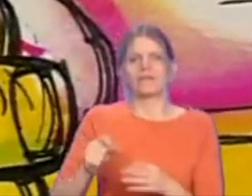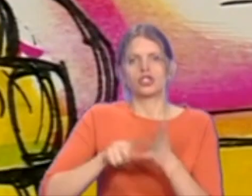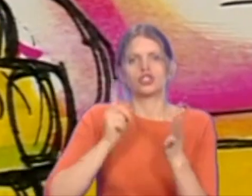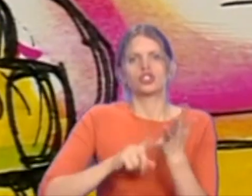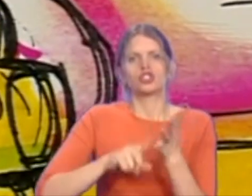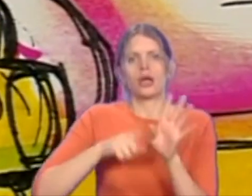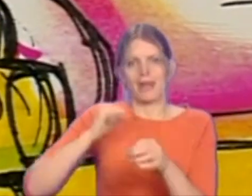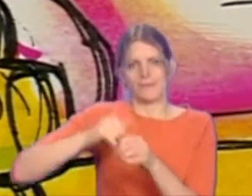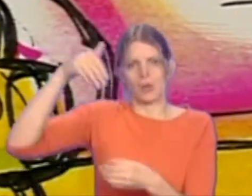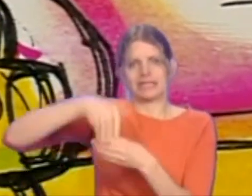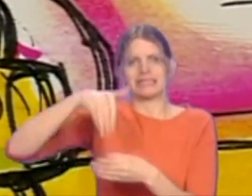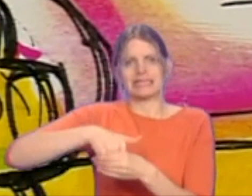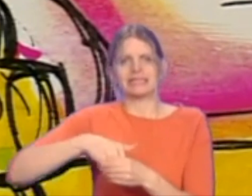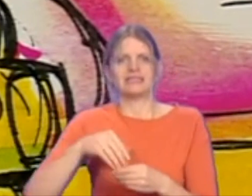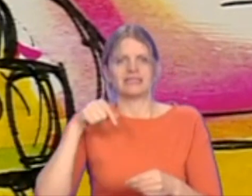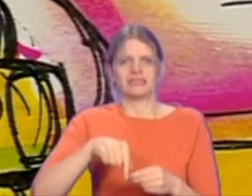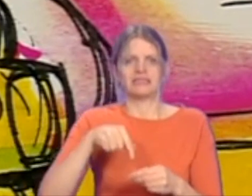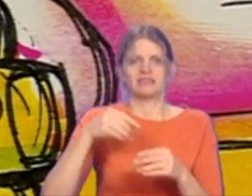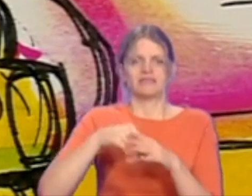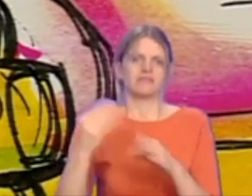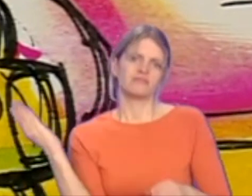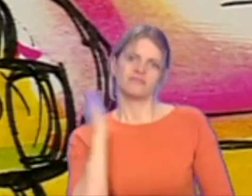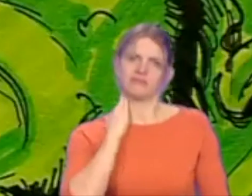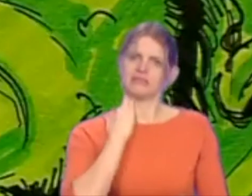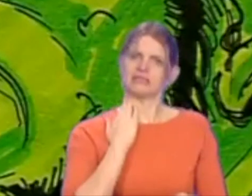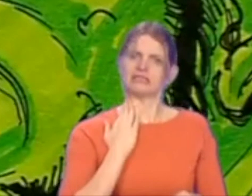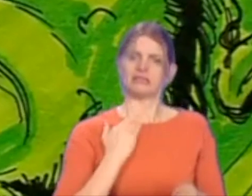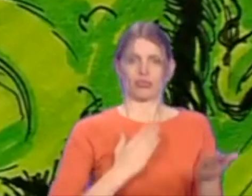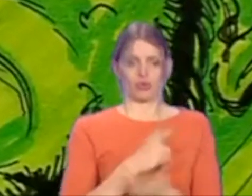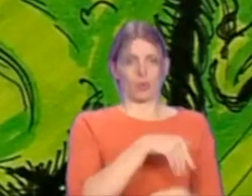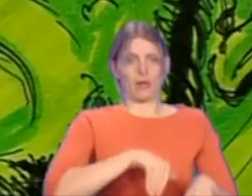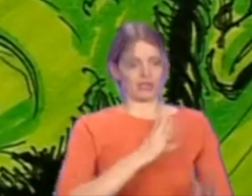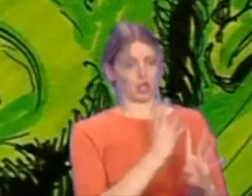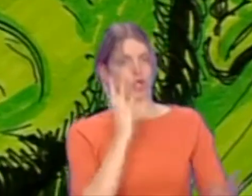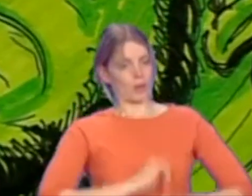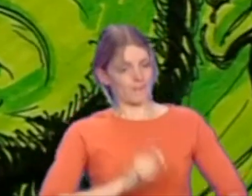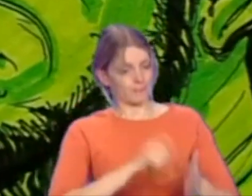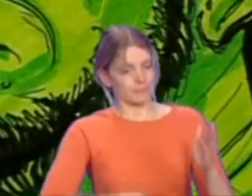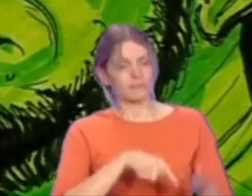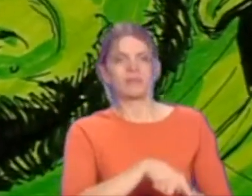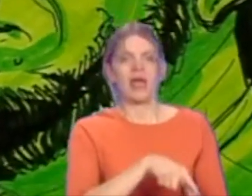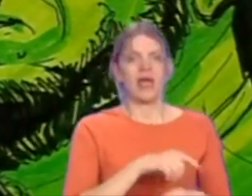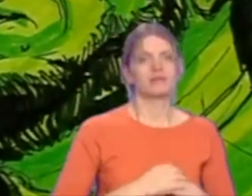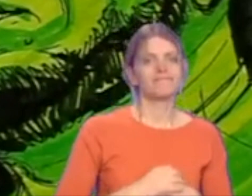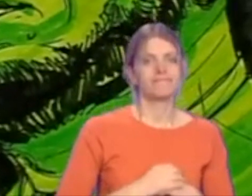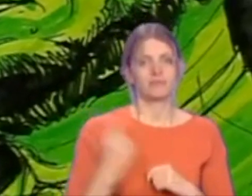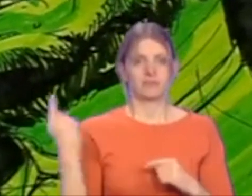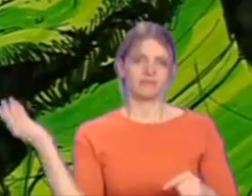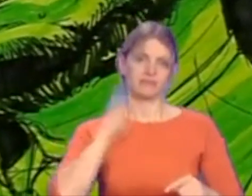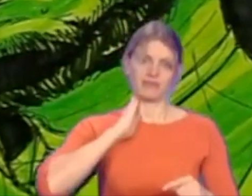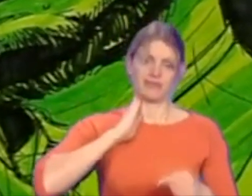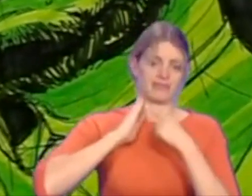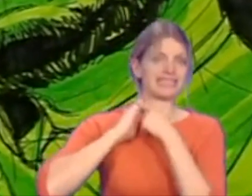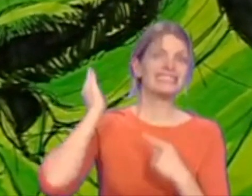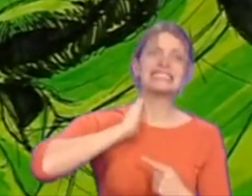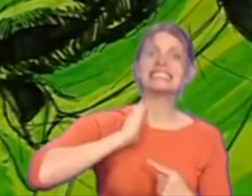counter. The symptoms are consistent with poisoning by ricin. Some hours later, blisters and burns erupted all over